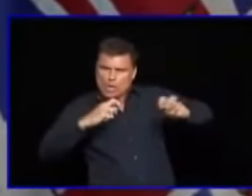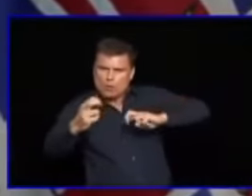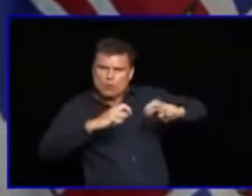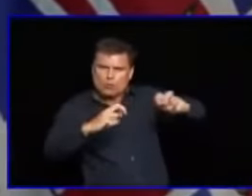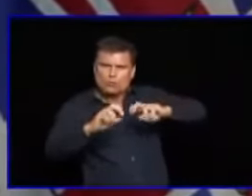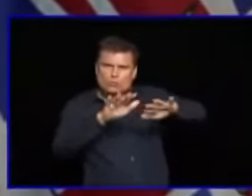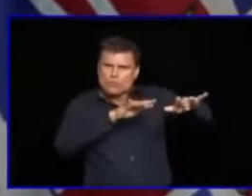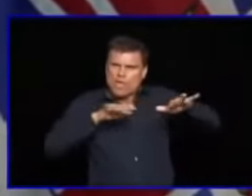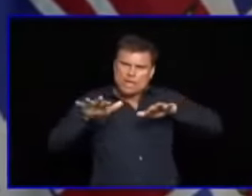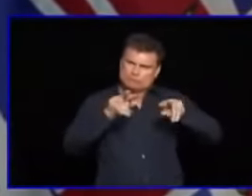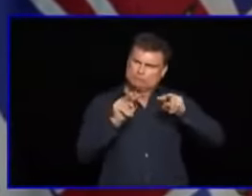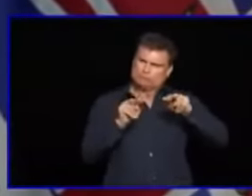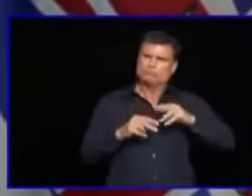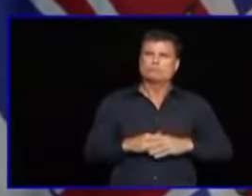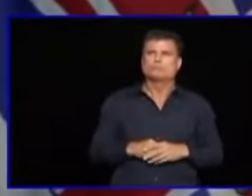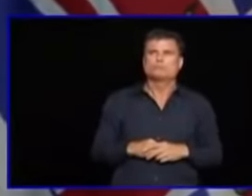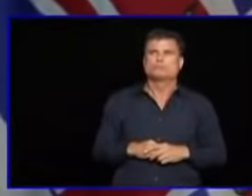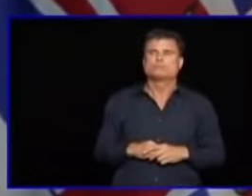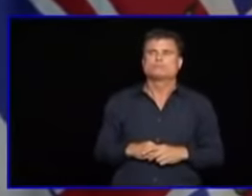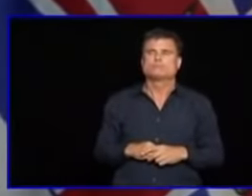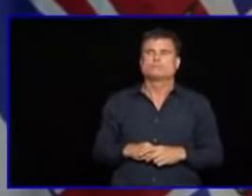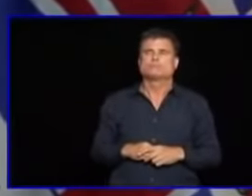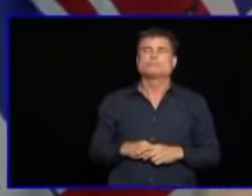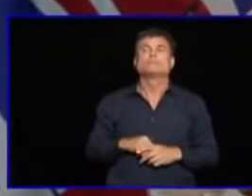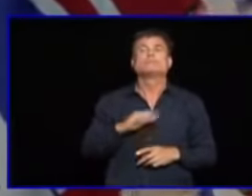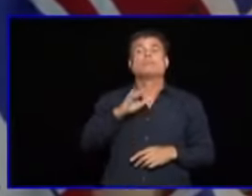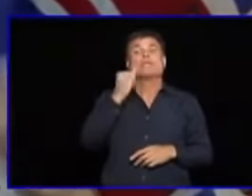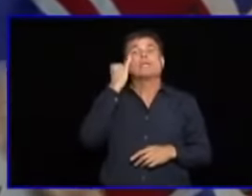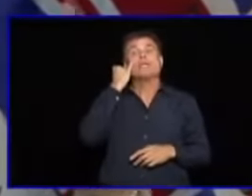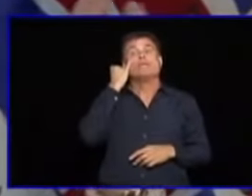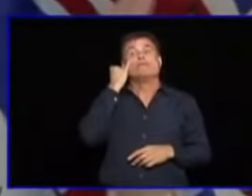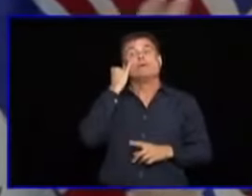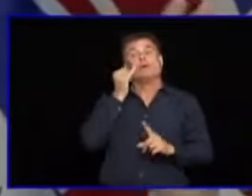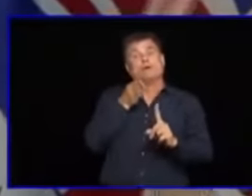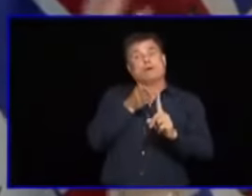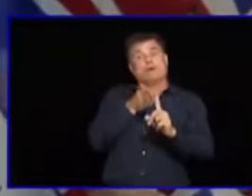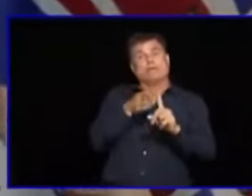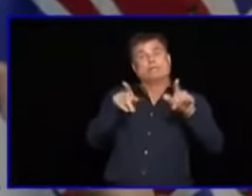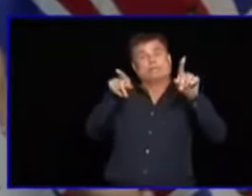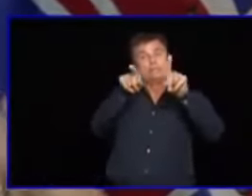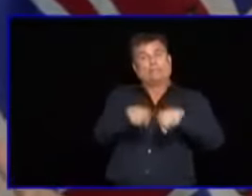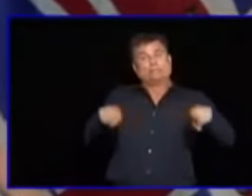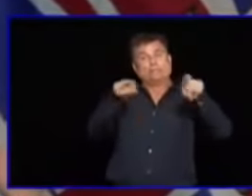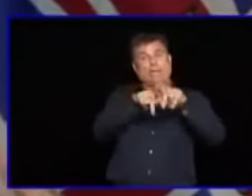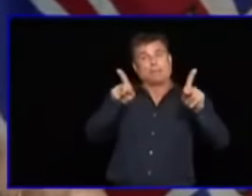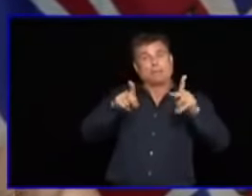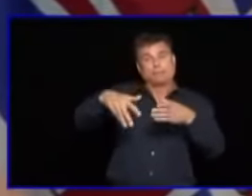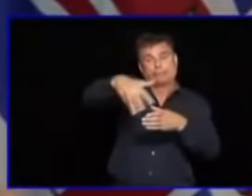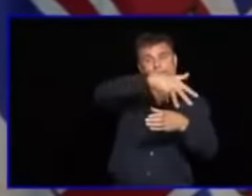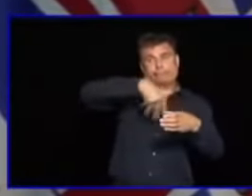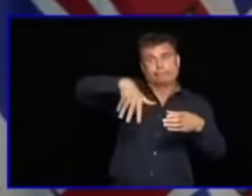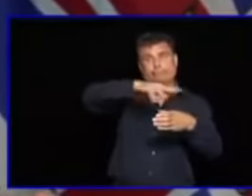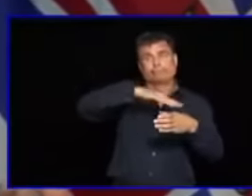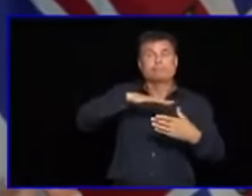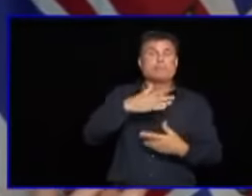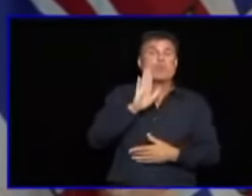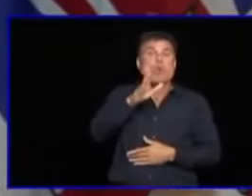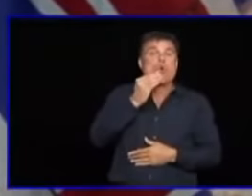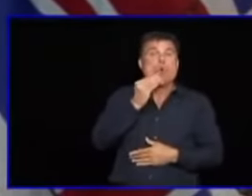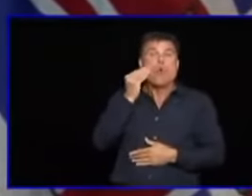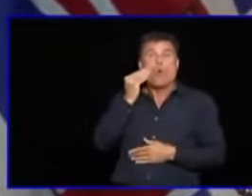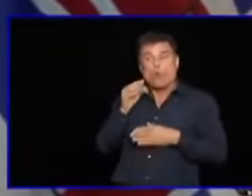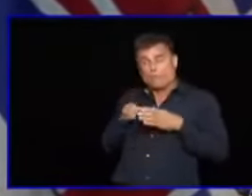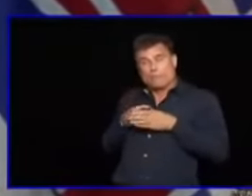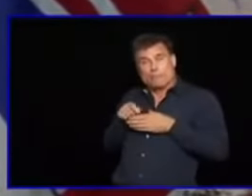those people. It's a very different scenario than the risk that you have going to a party in somebody's home where